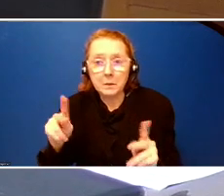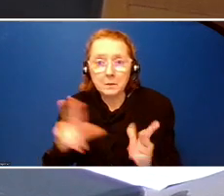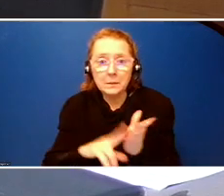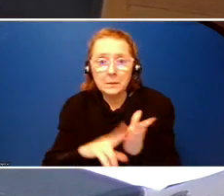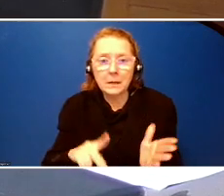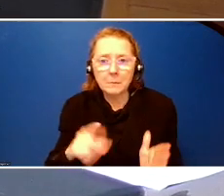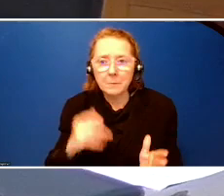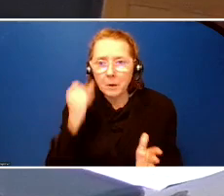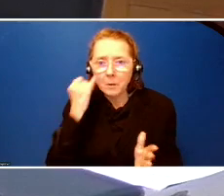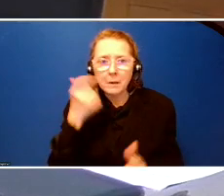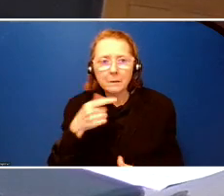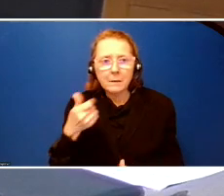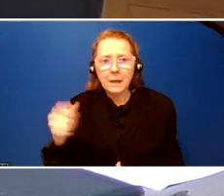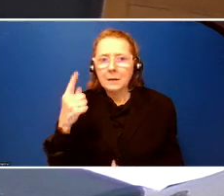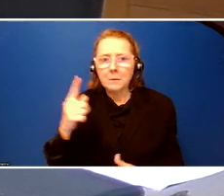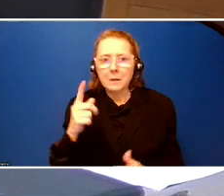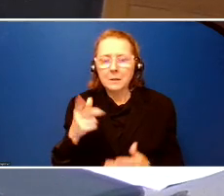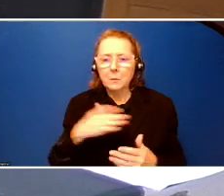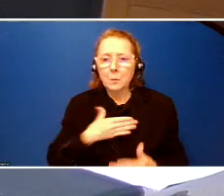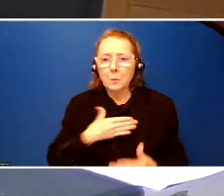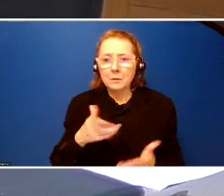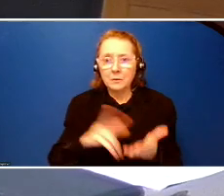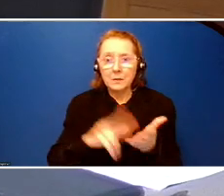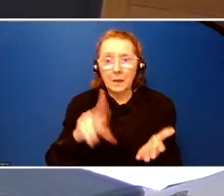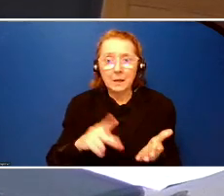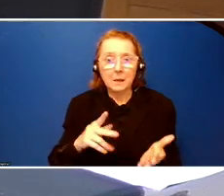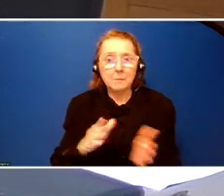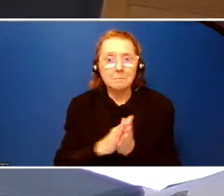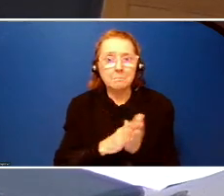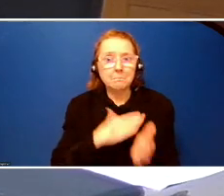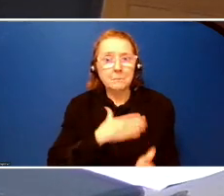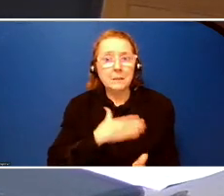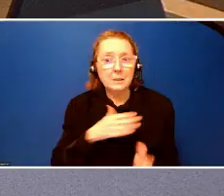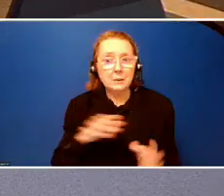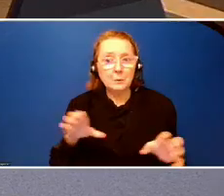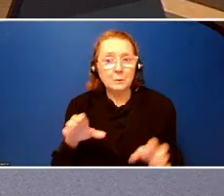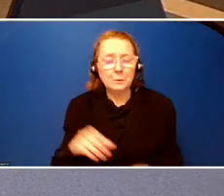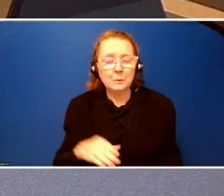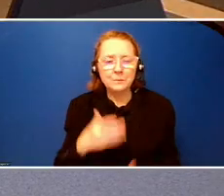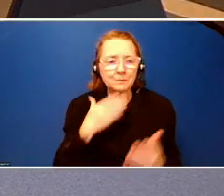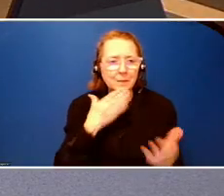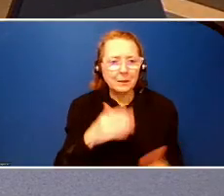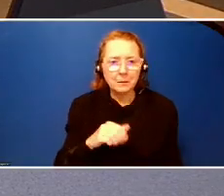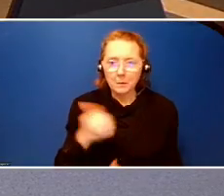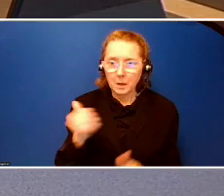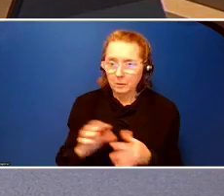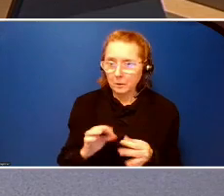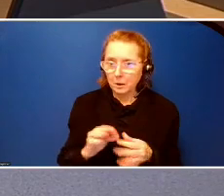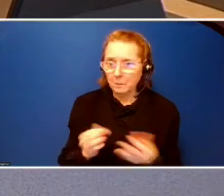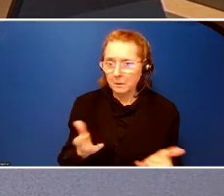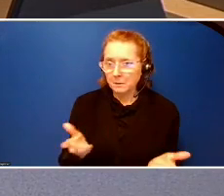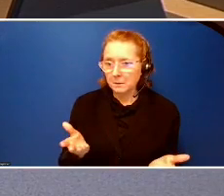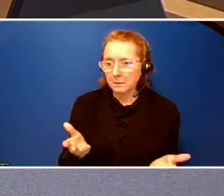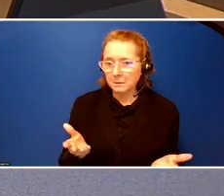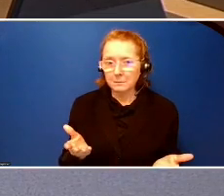willing to do it, sign up. Thank you, Councillor. Are there other comments?